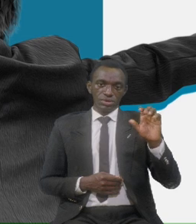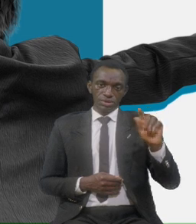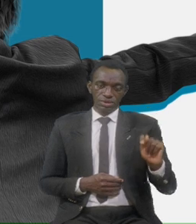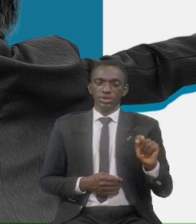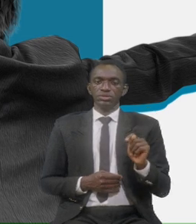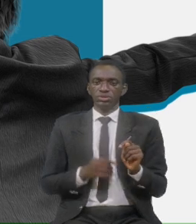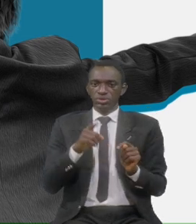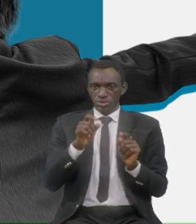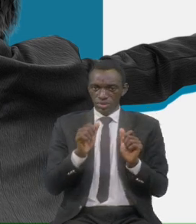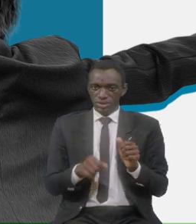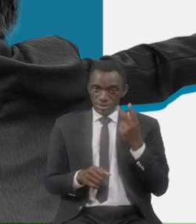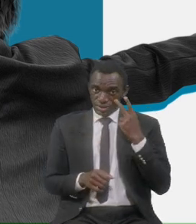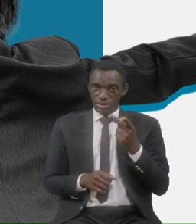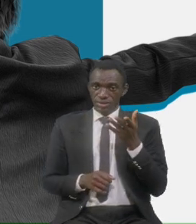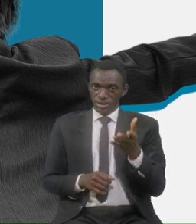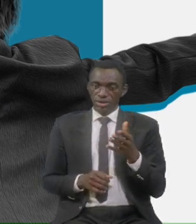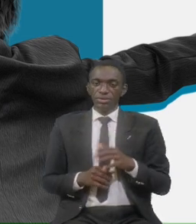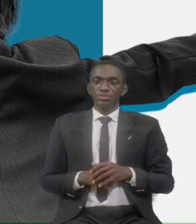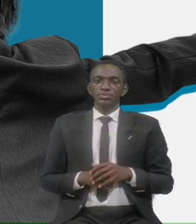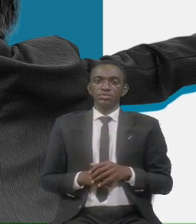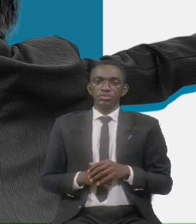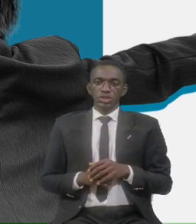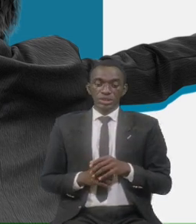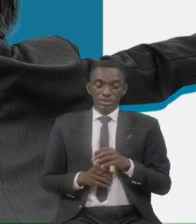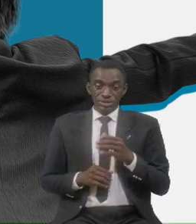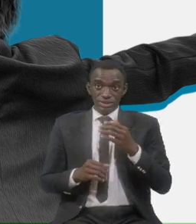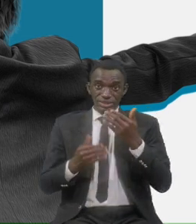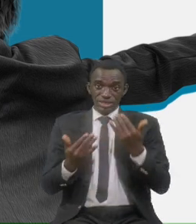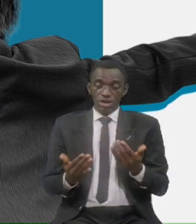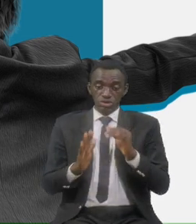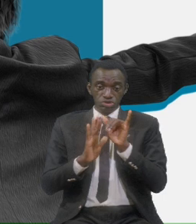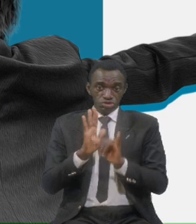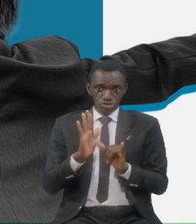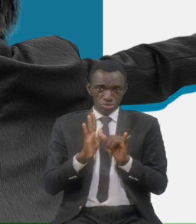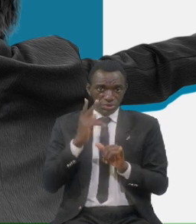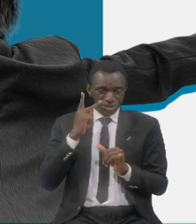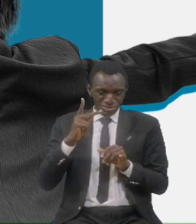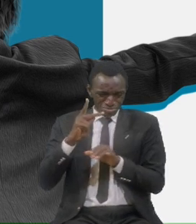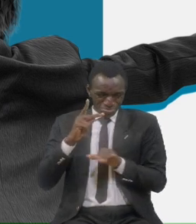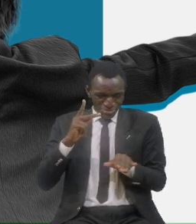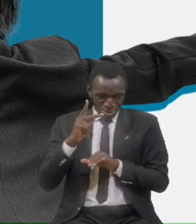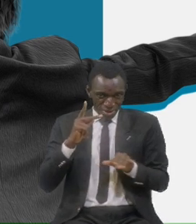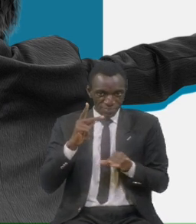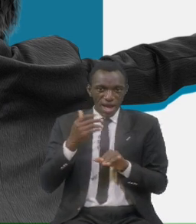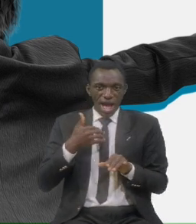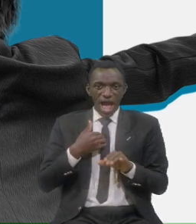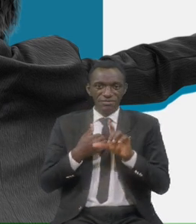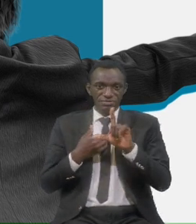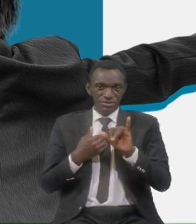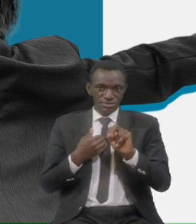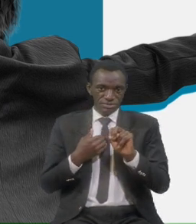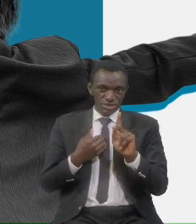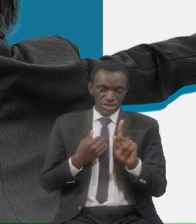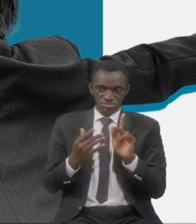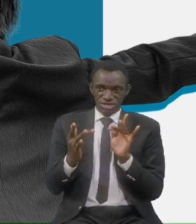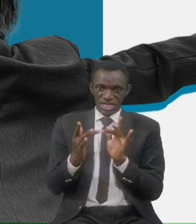Below your player, please click or visit the link and fill out the form so we can